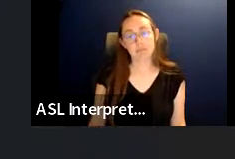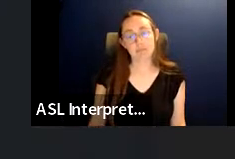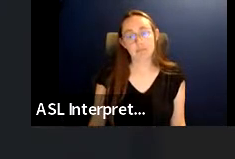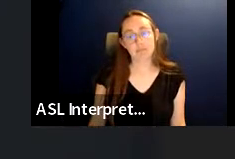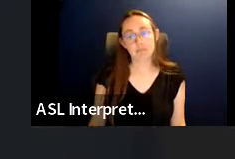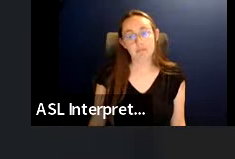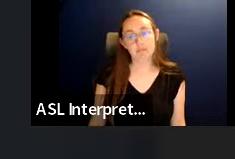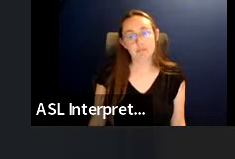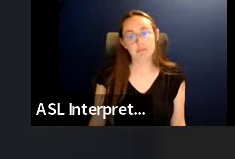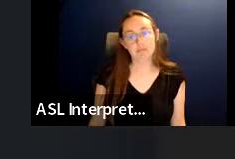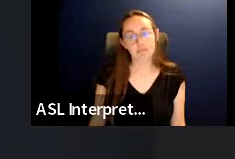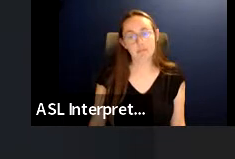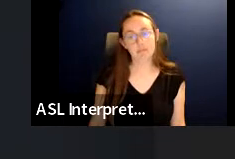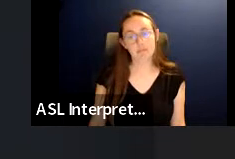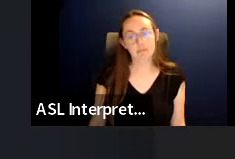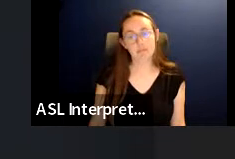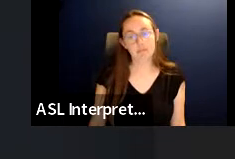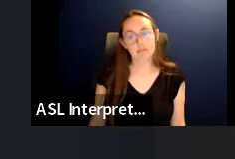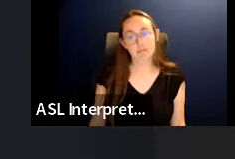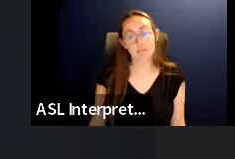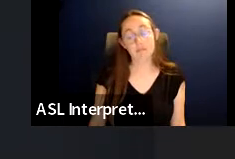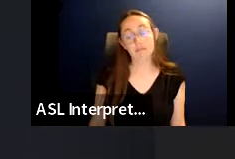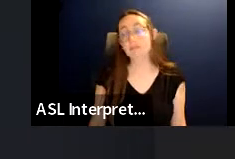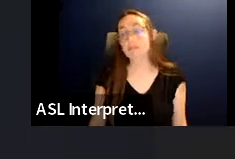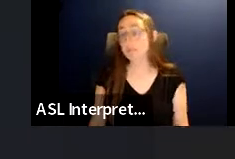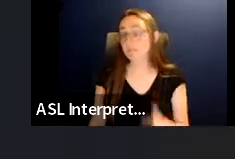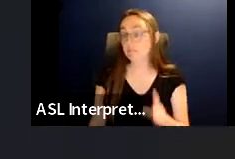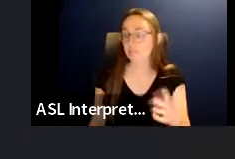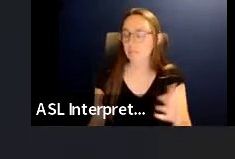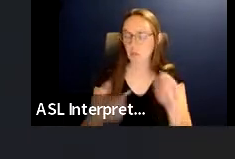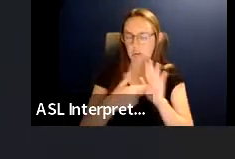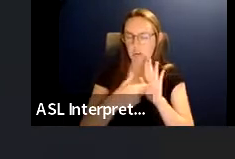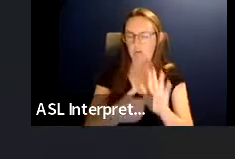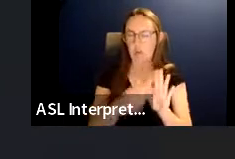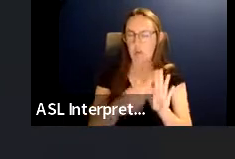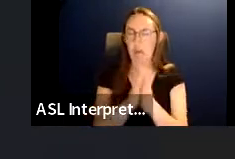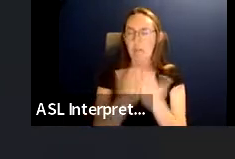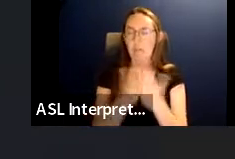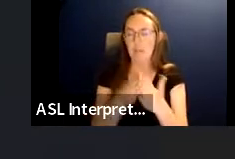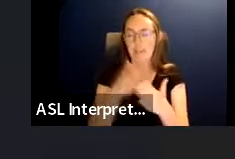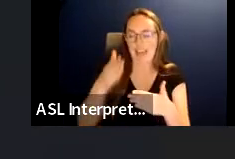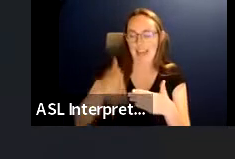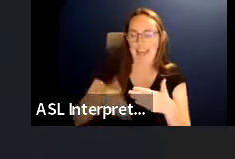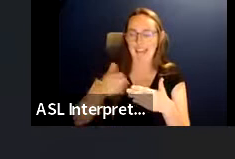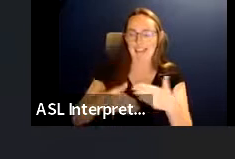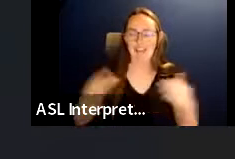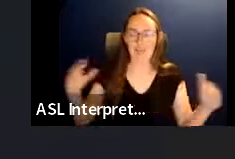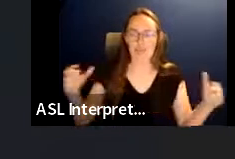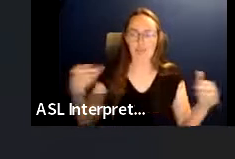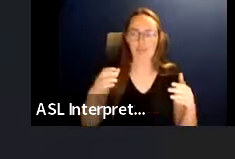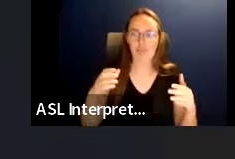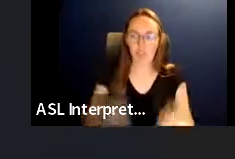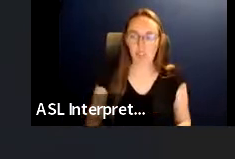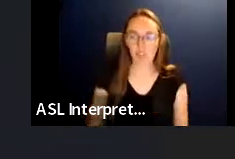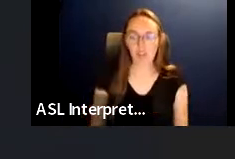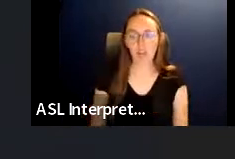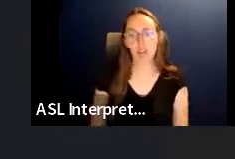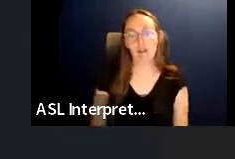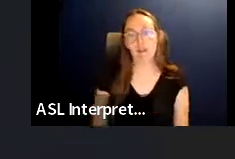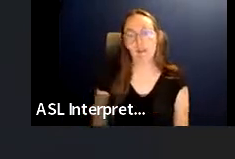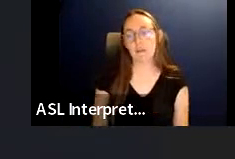So this was using, I wanted to show you the bookends. So what we're finding at our university